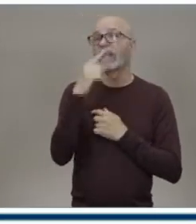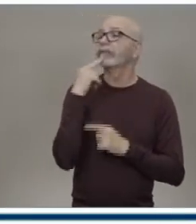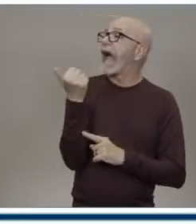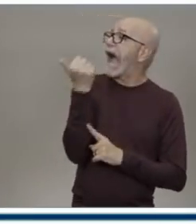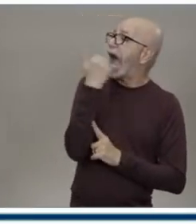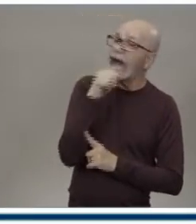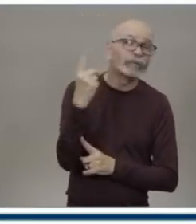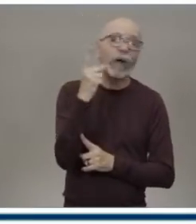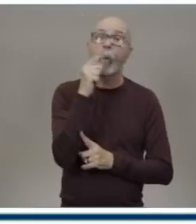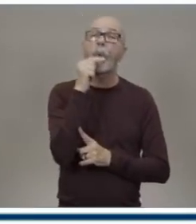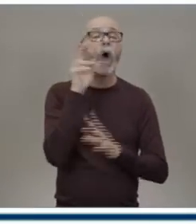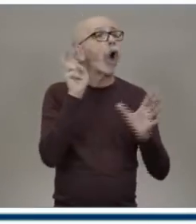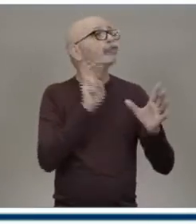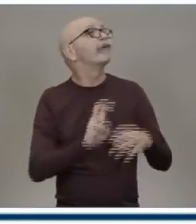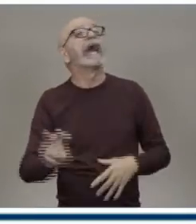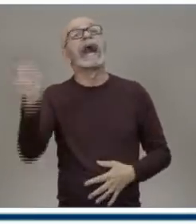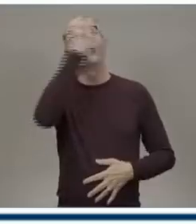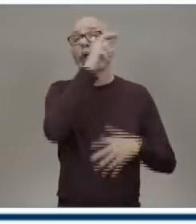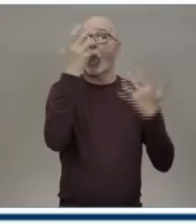travel history